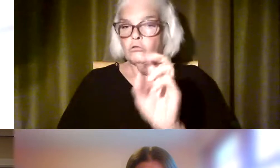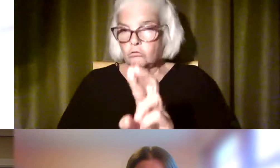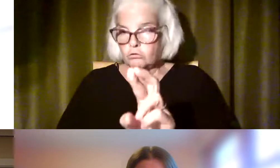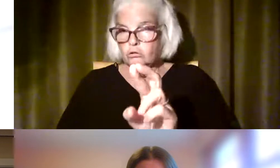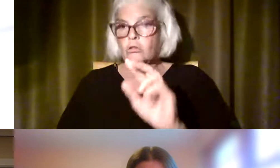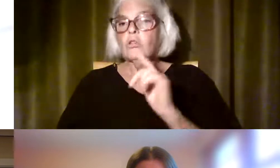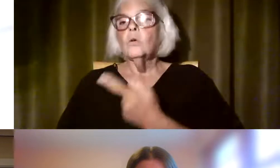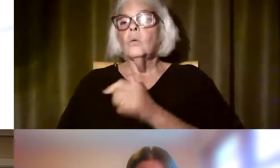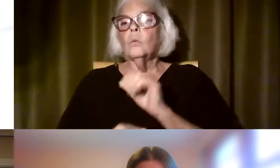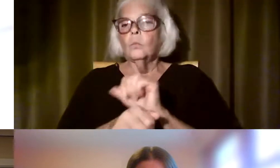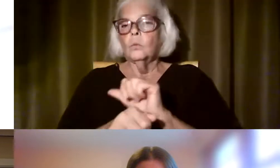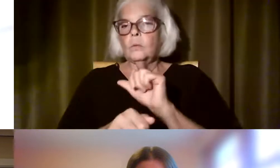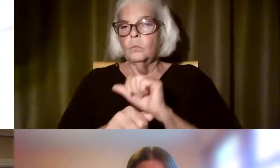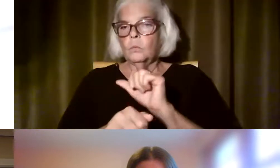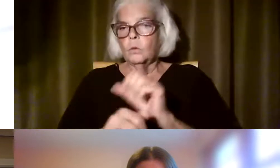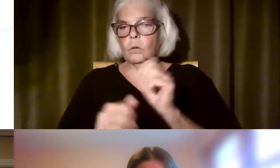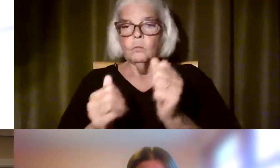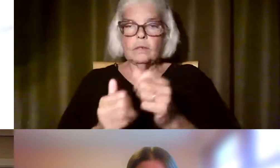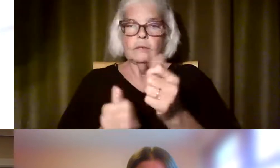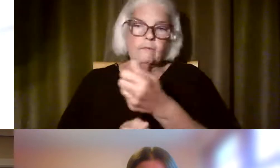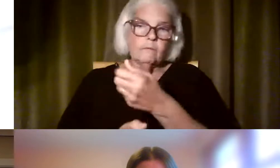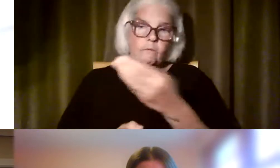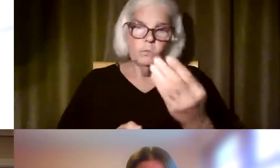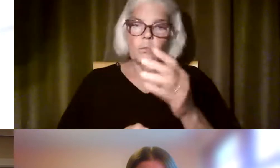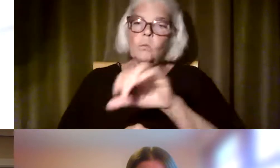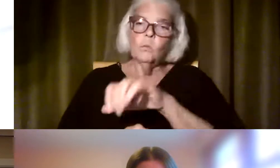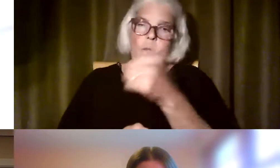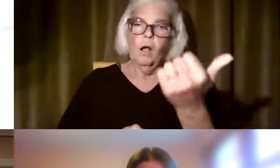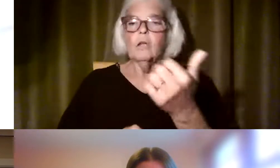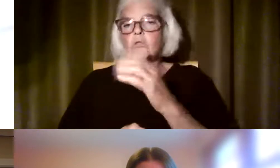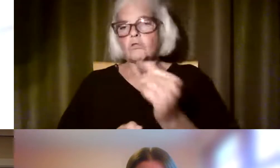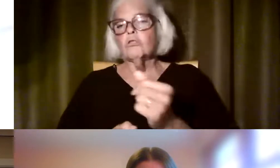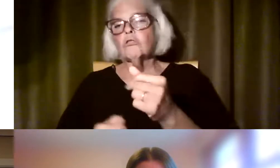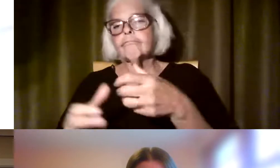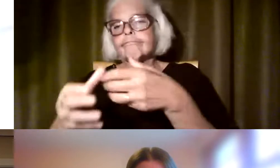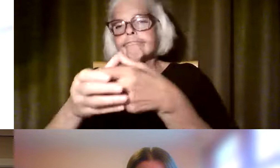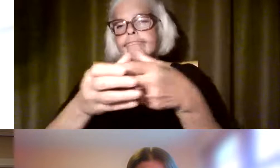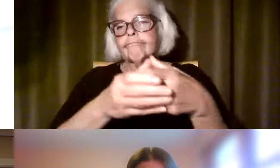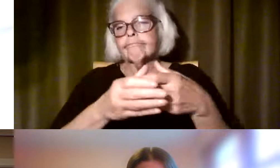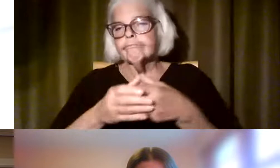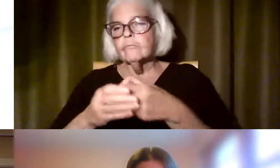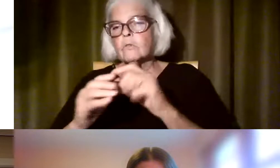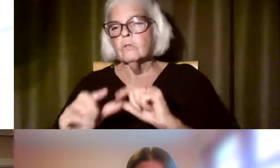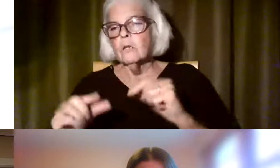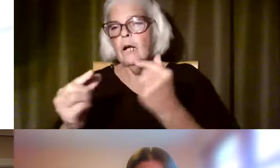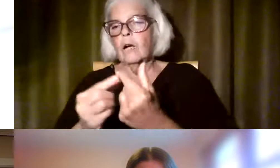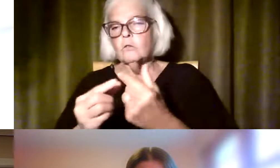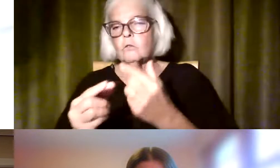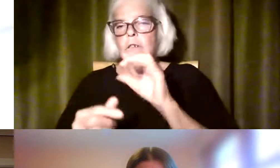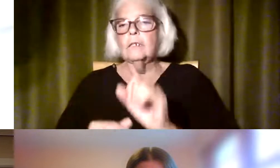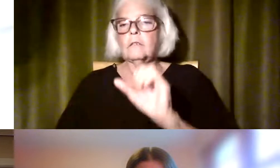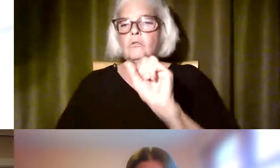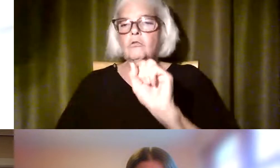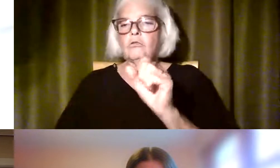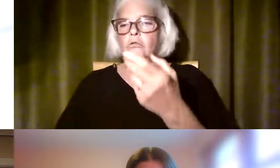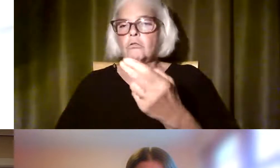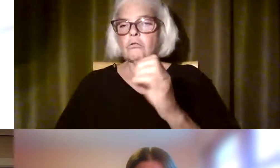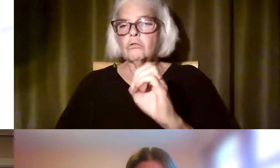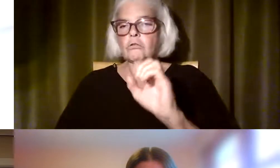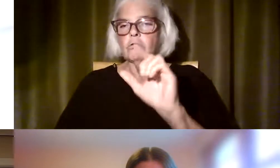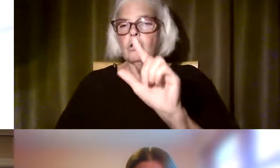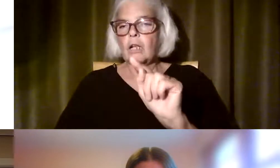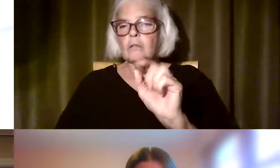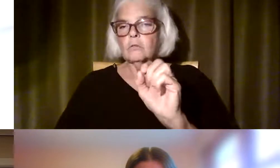locations and just other congregate shelters. So all those types of programs, if they fall into one of those